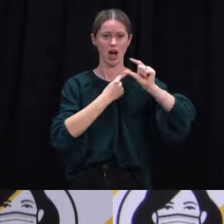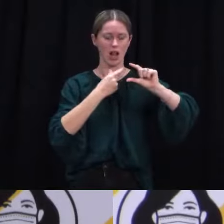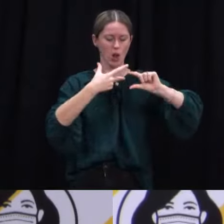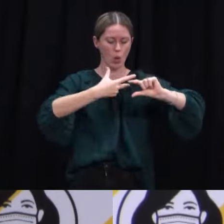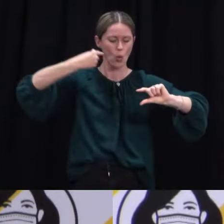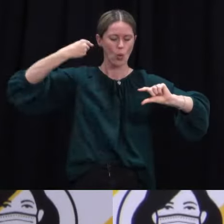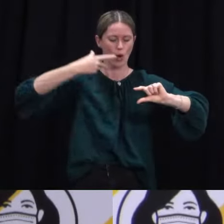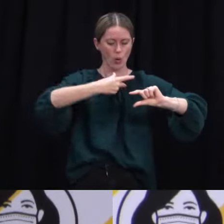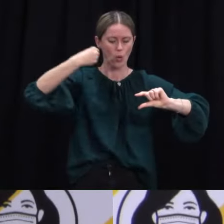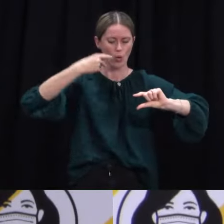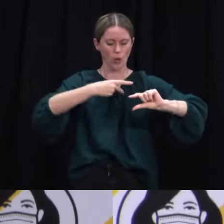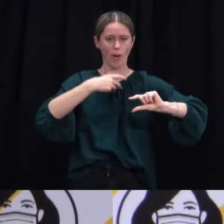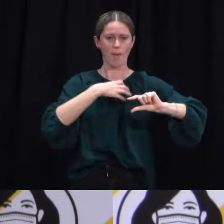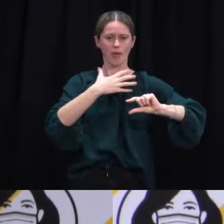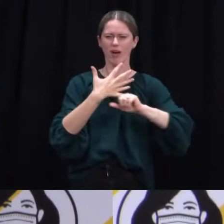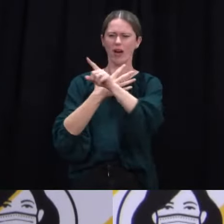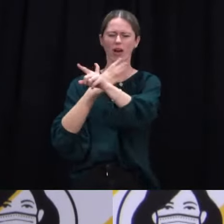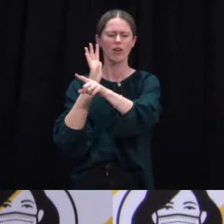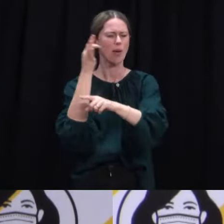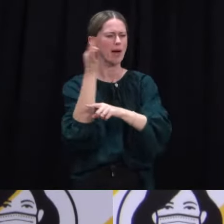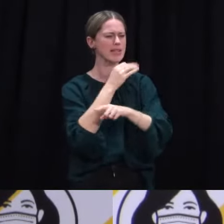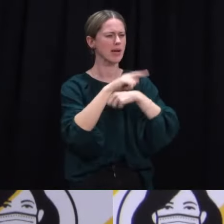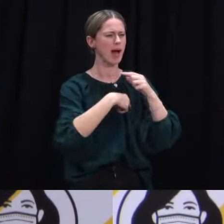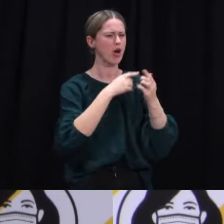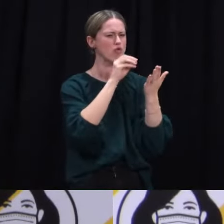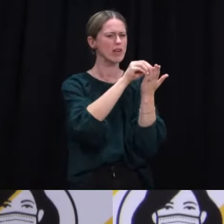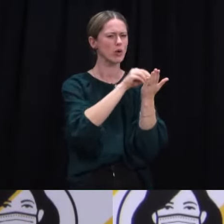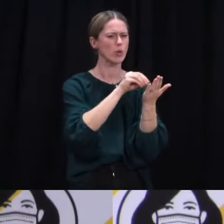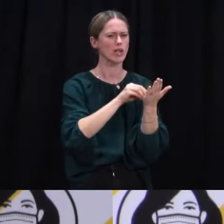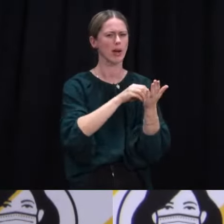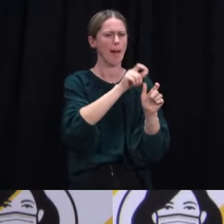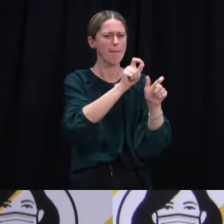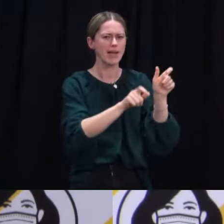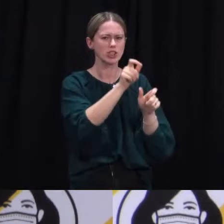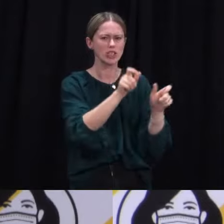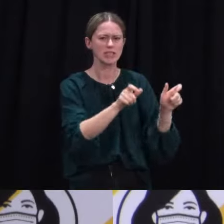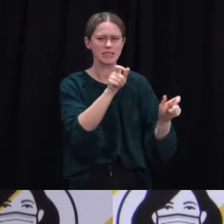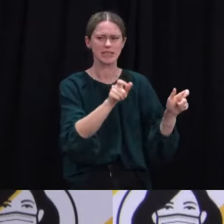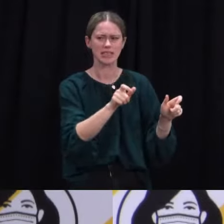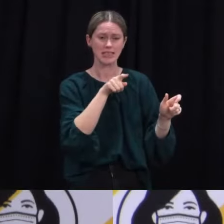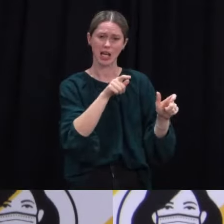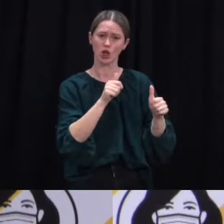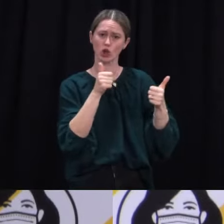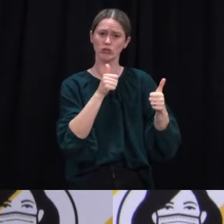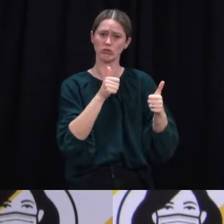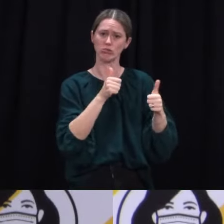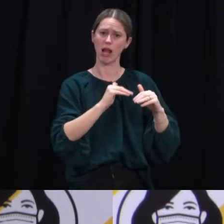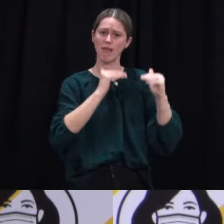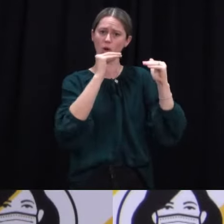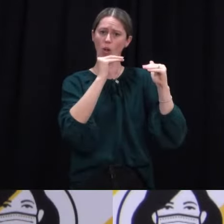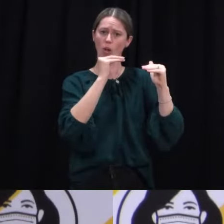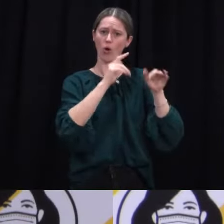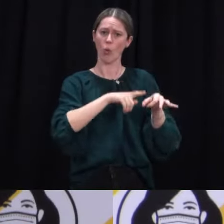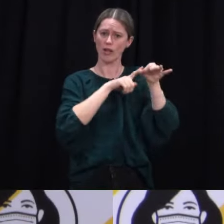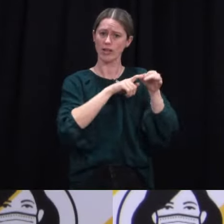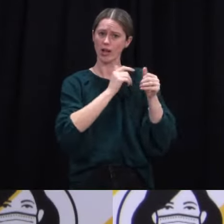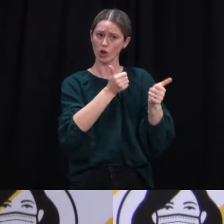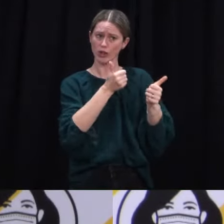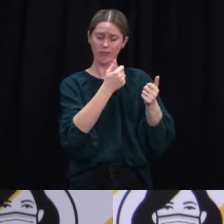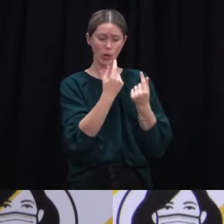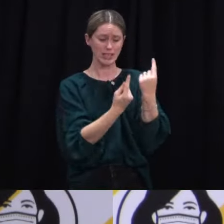recorded. So I'm just talking about the record keeping, about the patients. Yeah. Was it up to the level that you would expect in terms of each